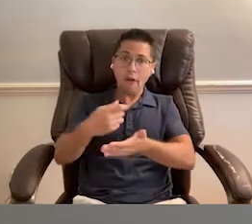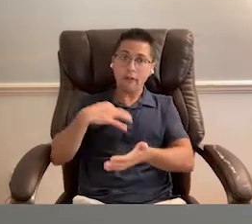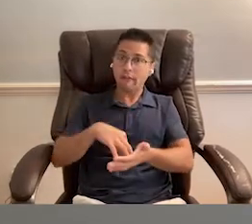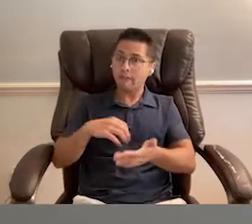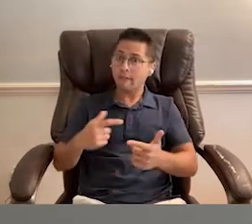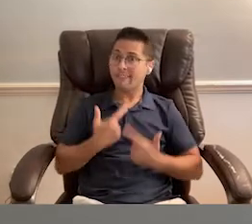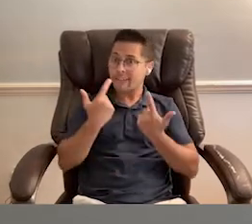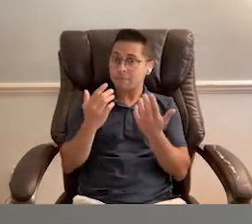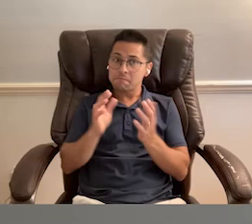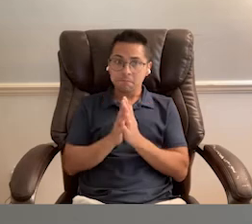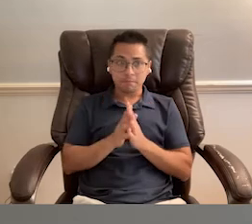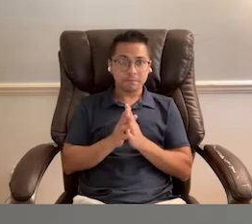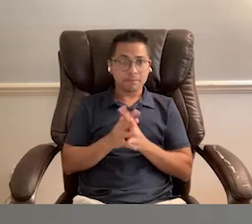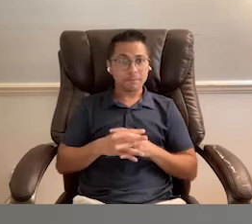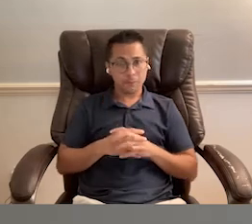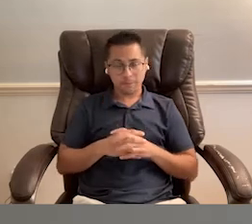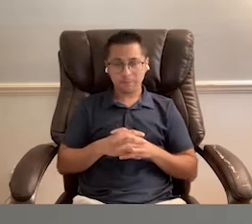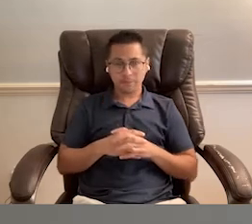So,